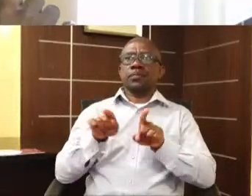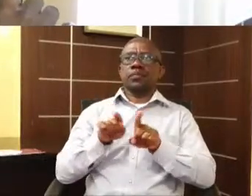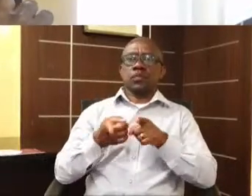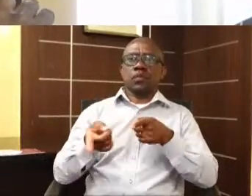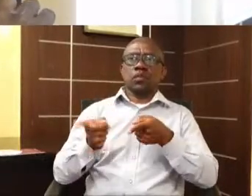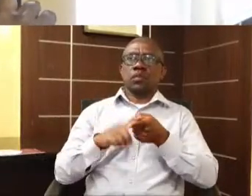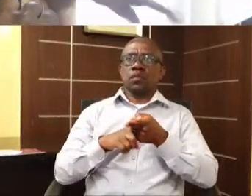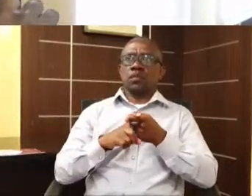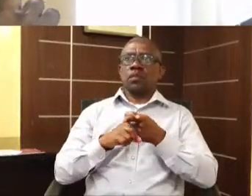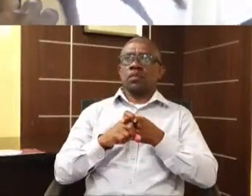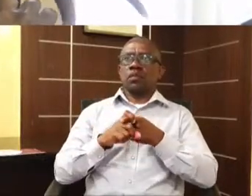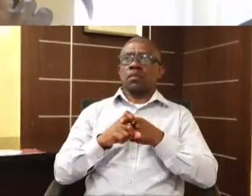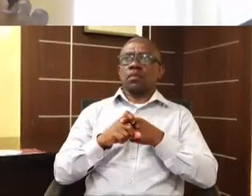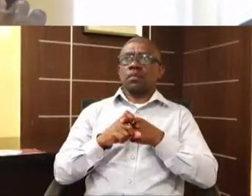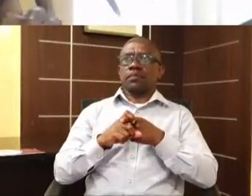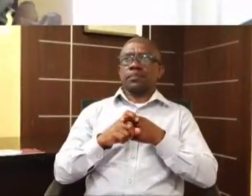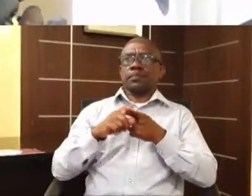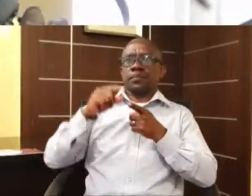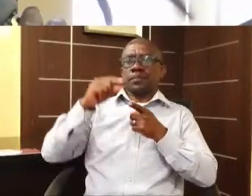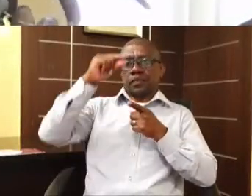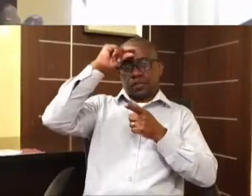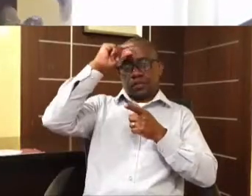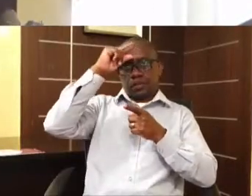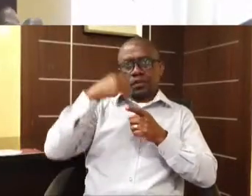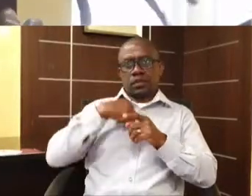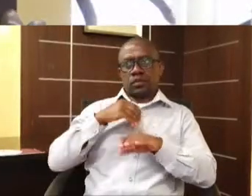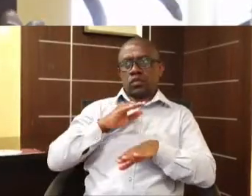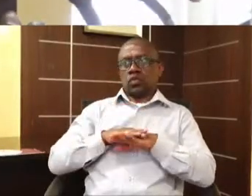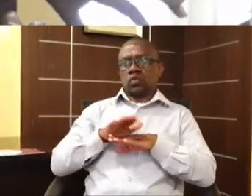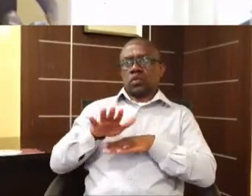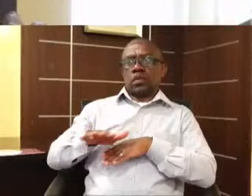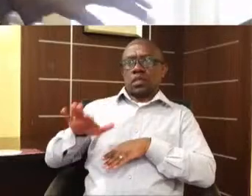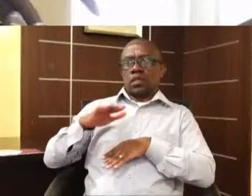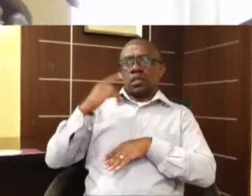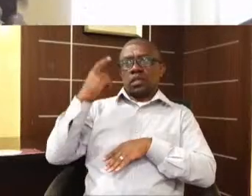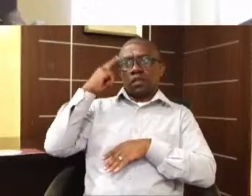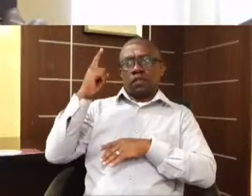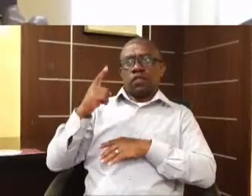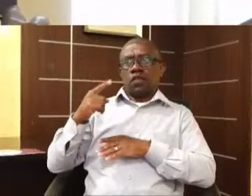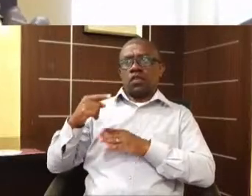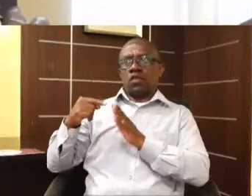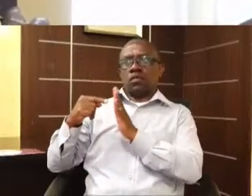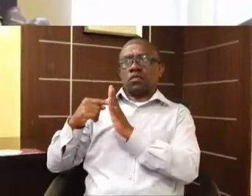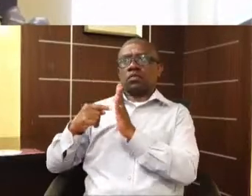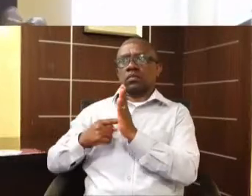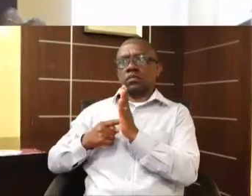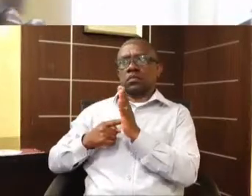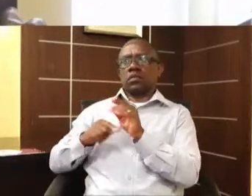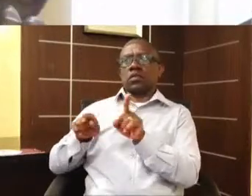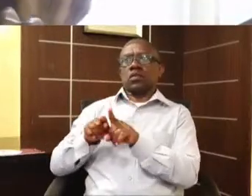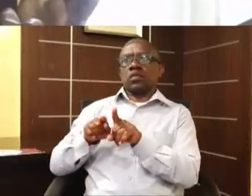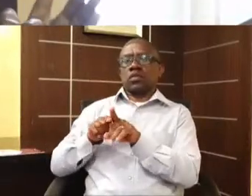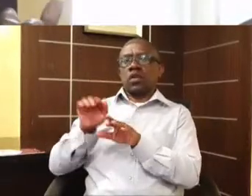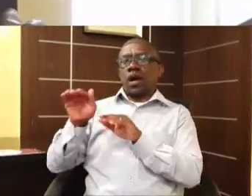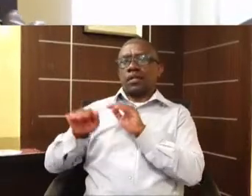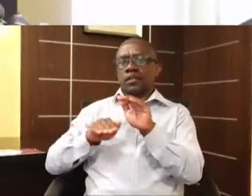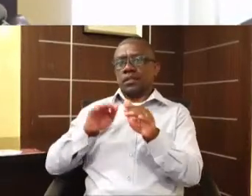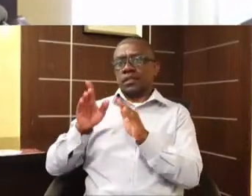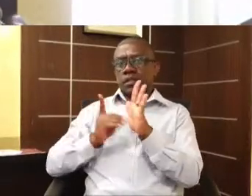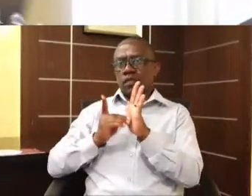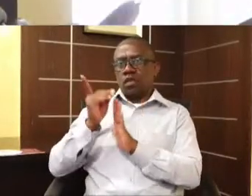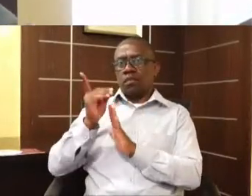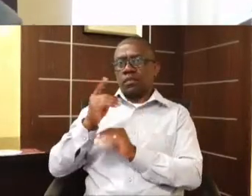know, the government creating an environment for the sandboxes, also calling on the development partners